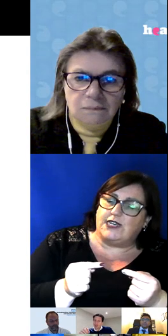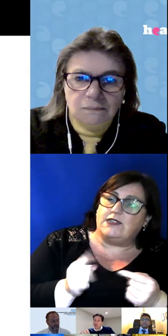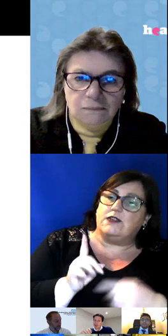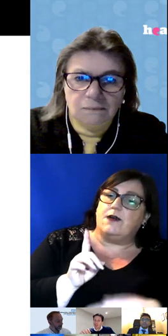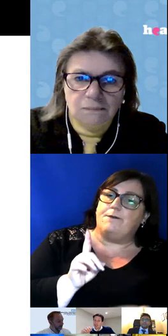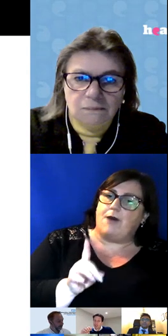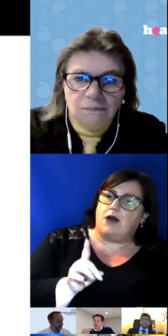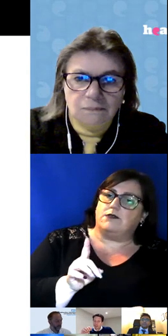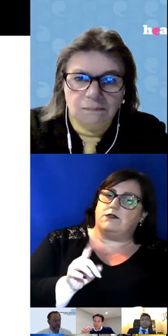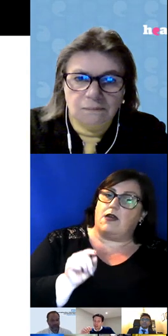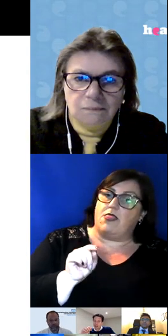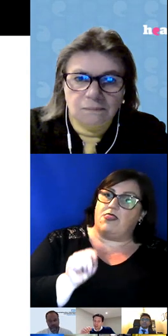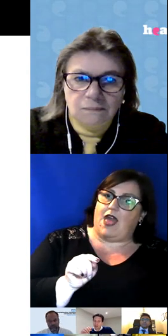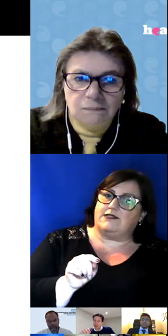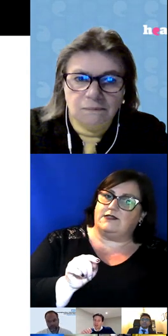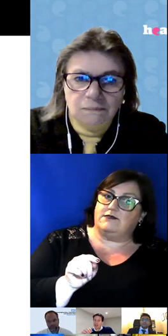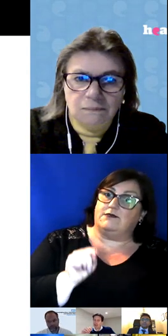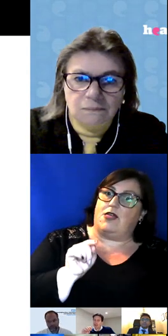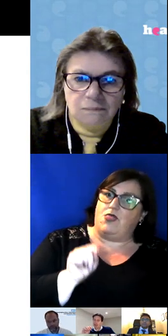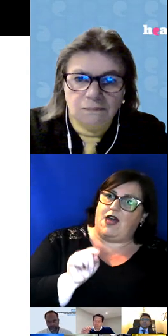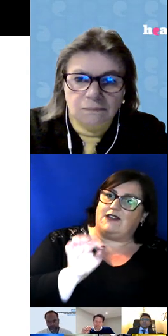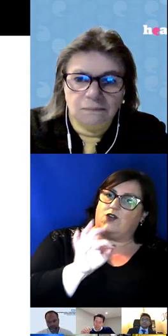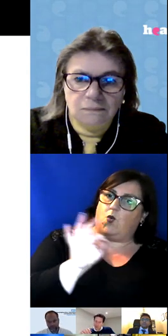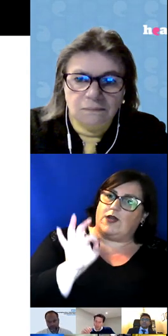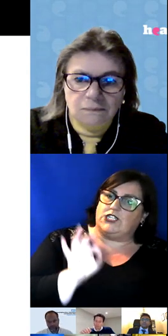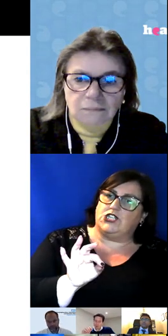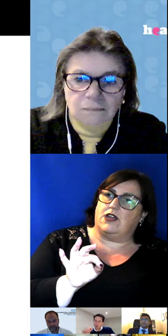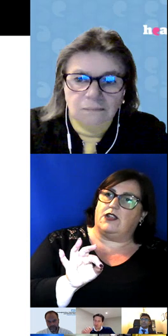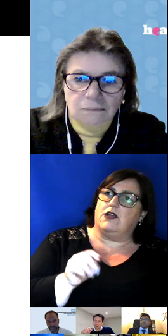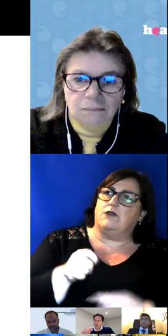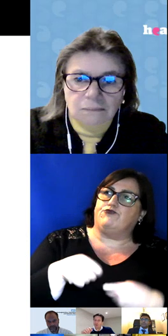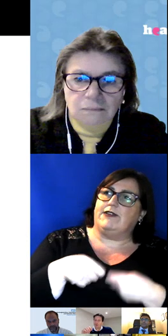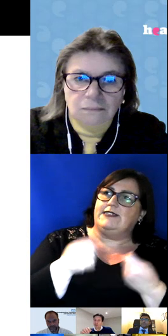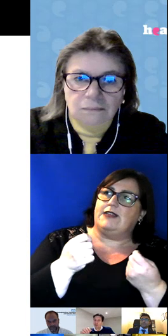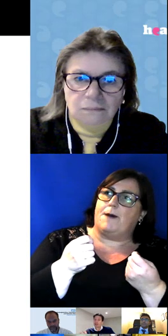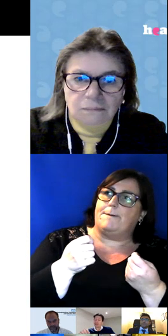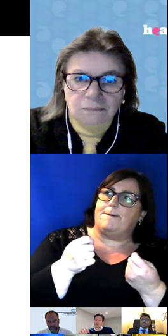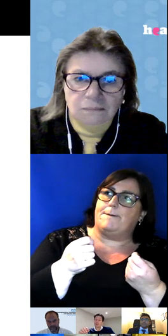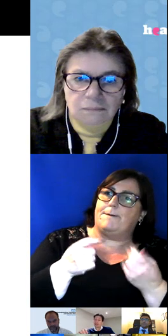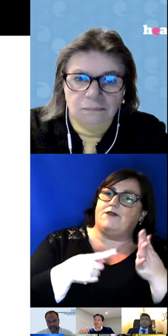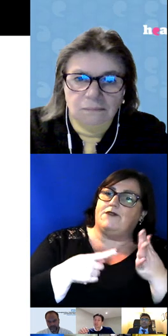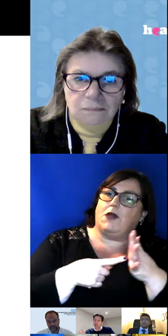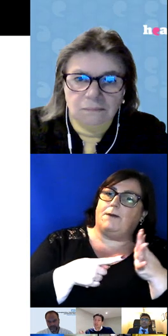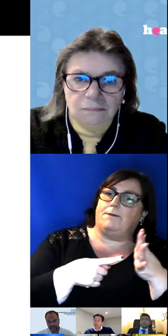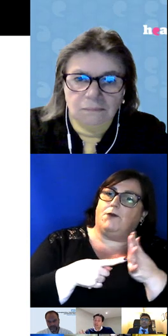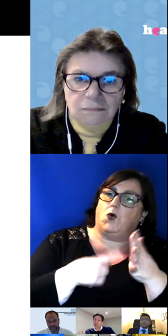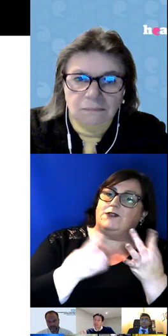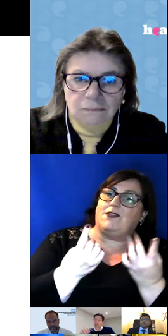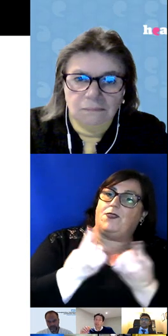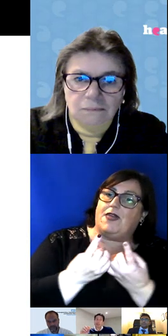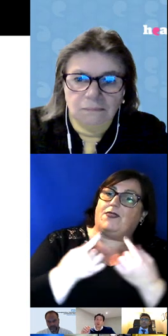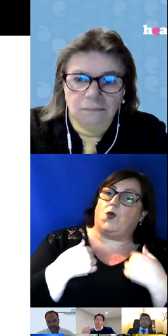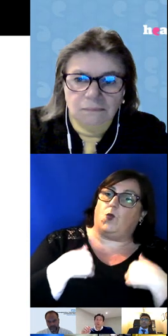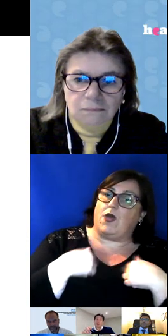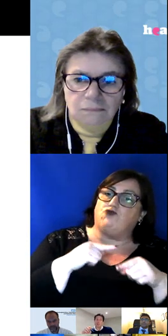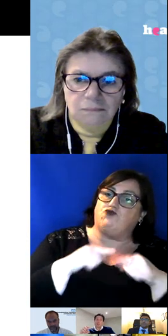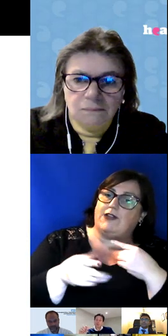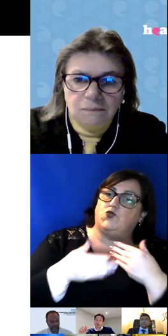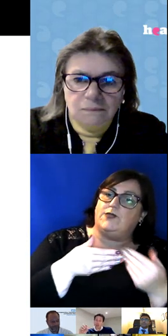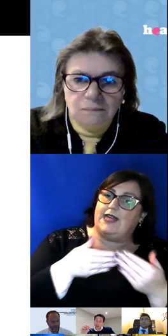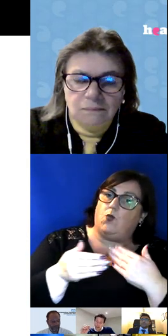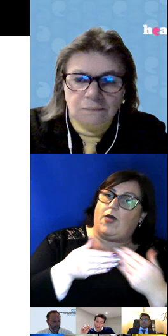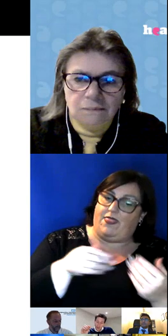very question is highlighting such an important thing that we are trying to address in this strategy when